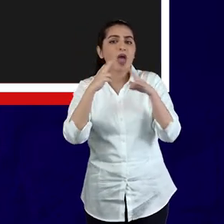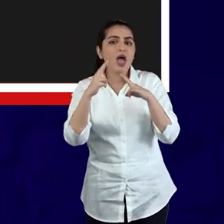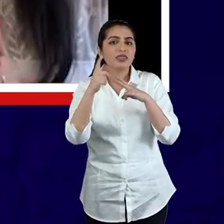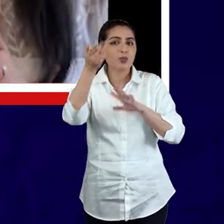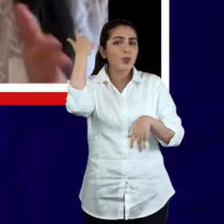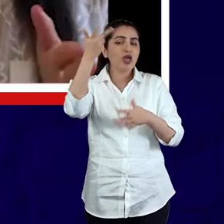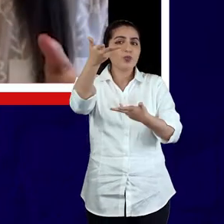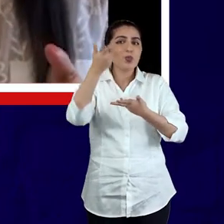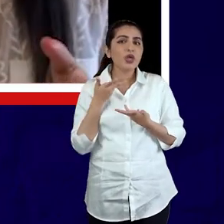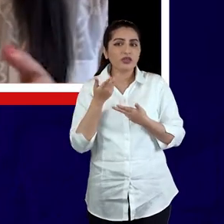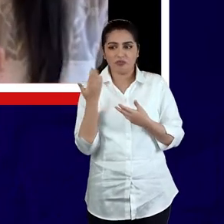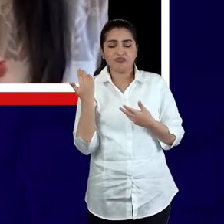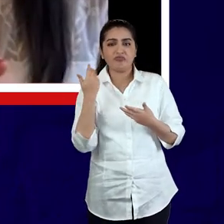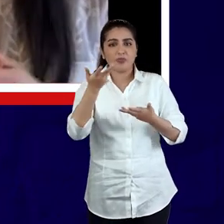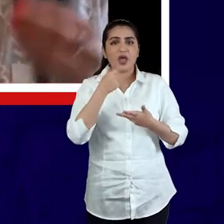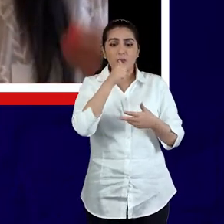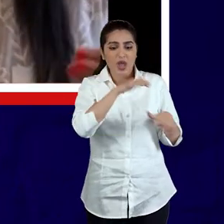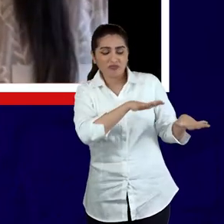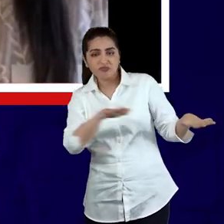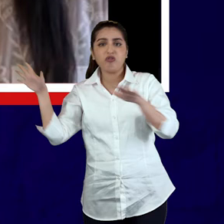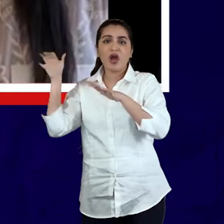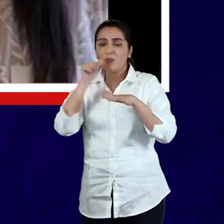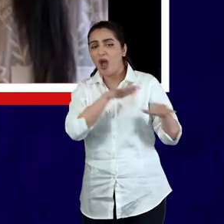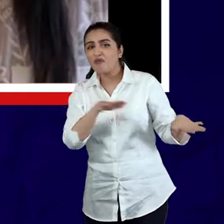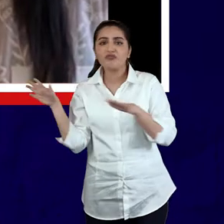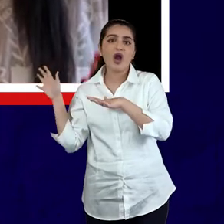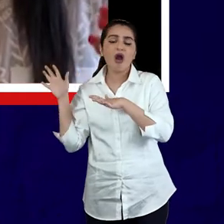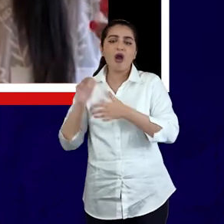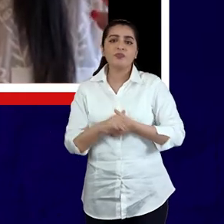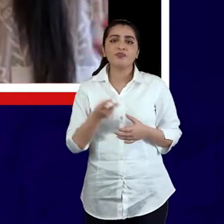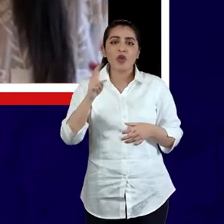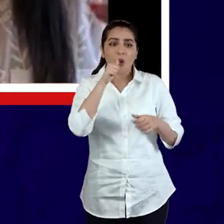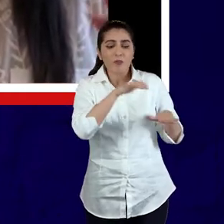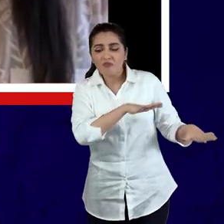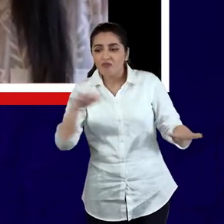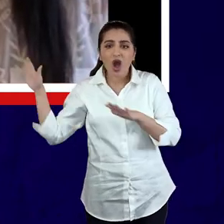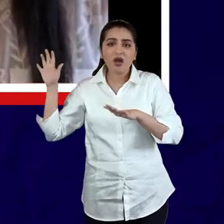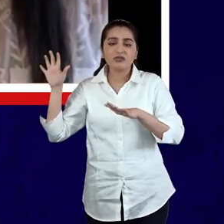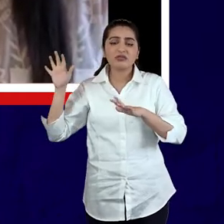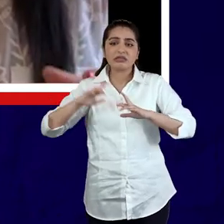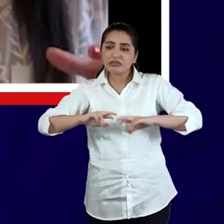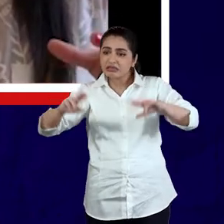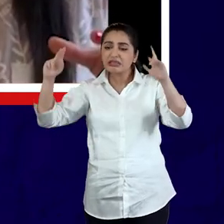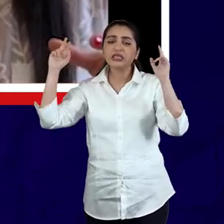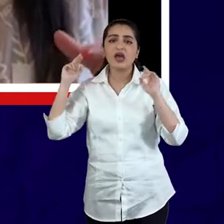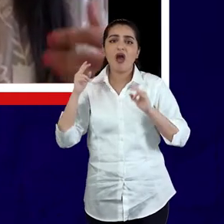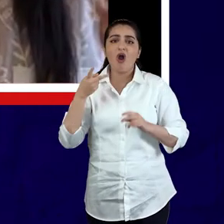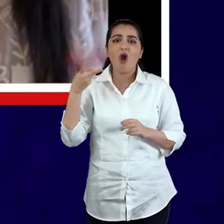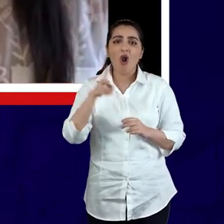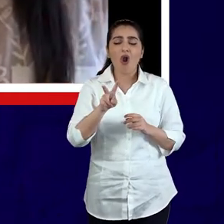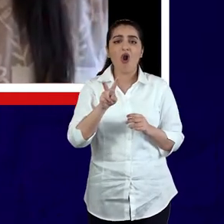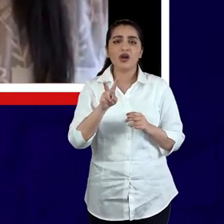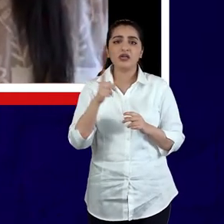talking, and you mentioned it just now about clothing, you know, the role of clothing